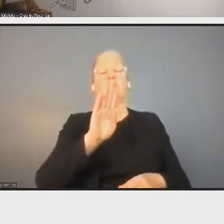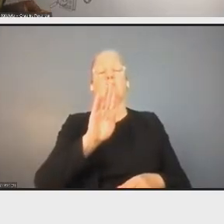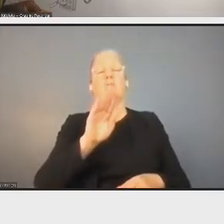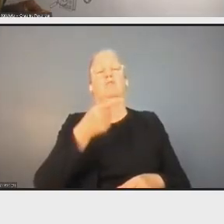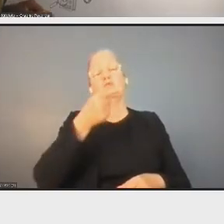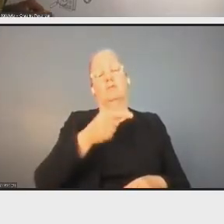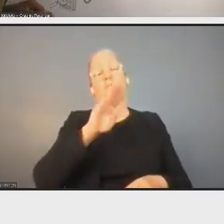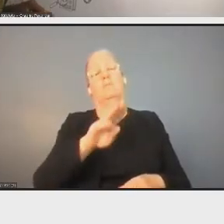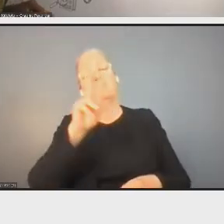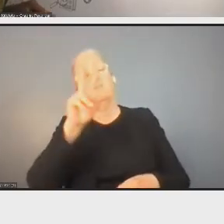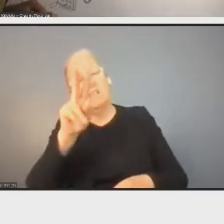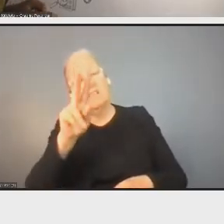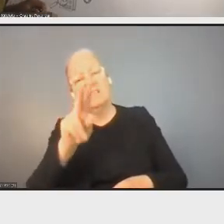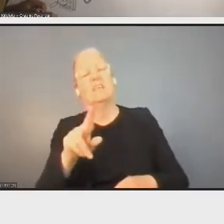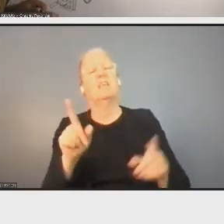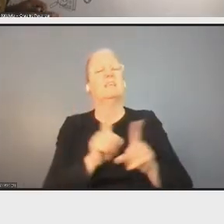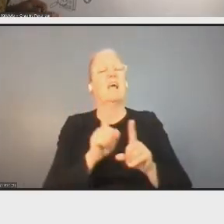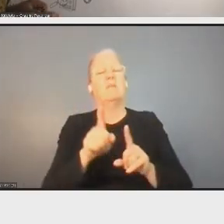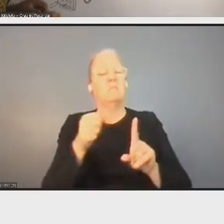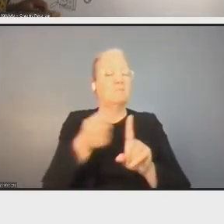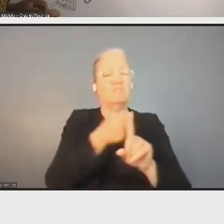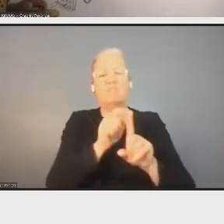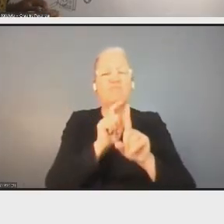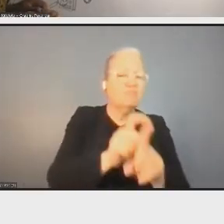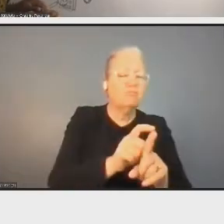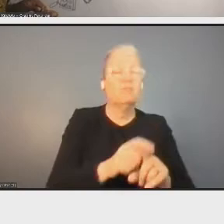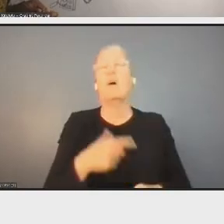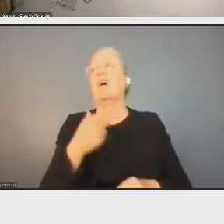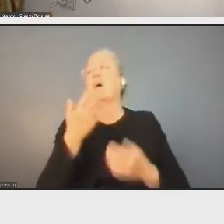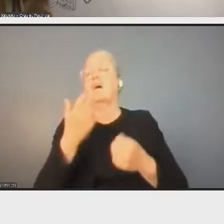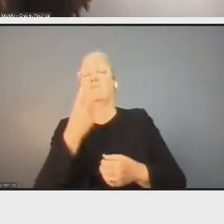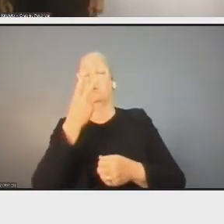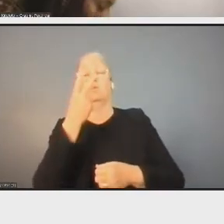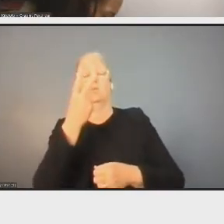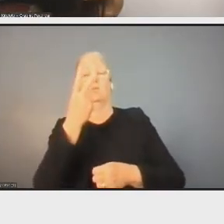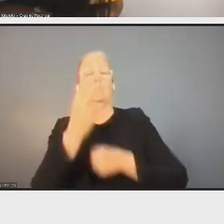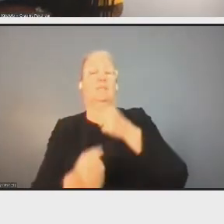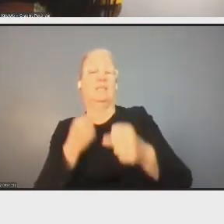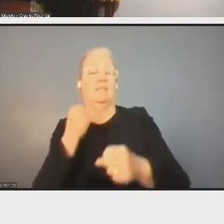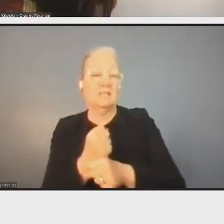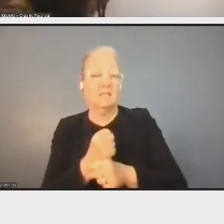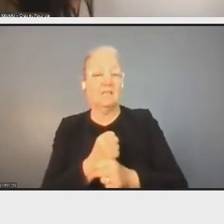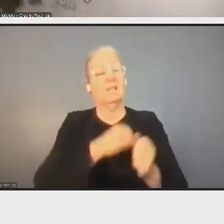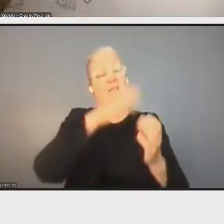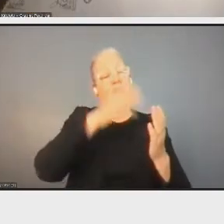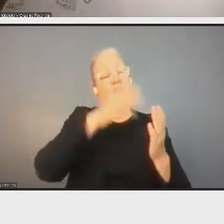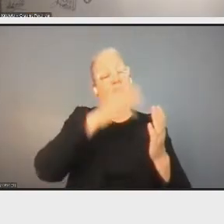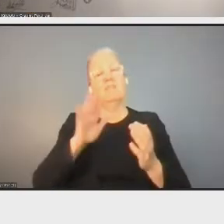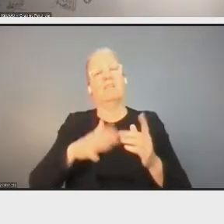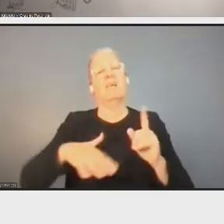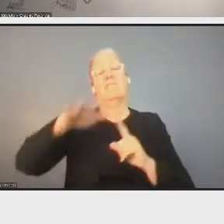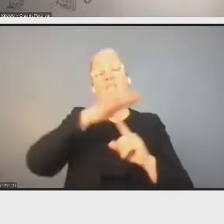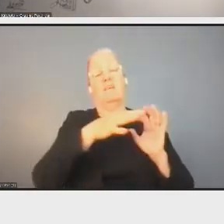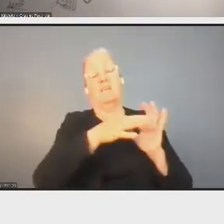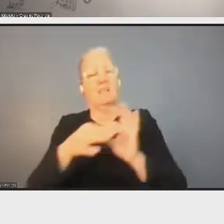with a report through a two-year report on gender-based violence and environmental linkages, and it's got case studies.